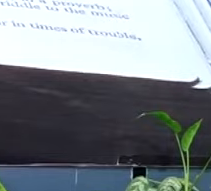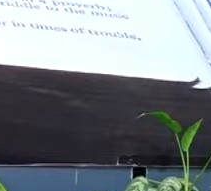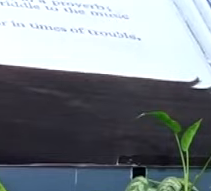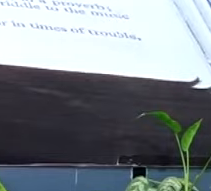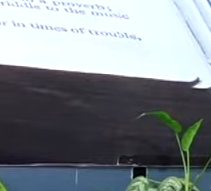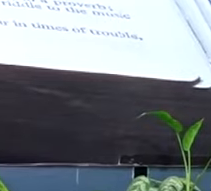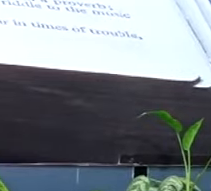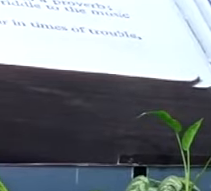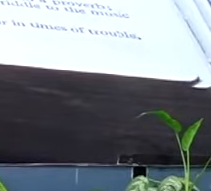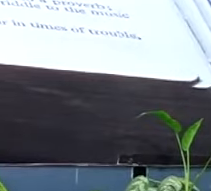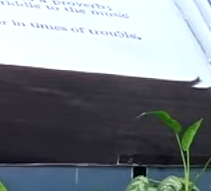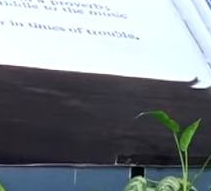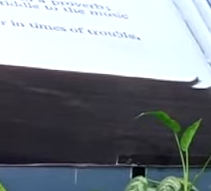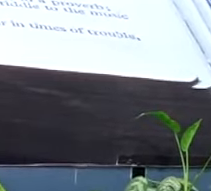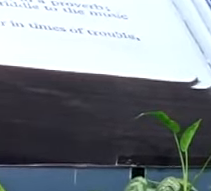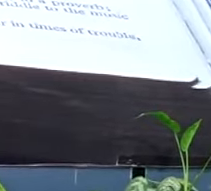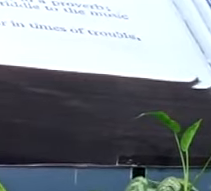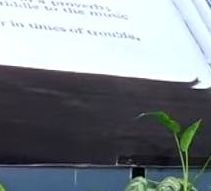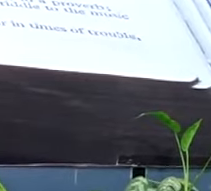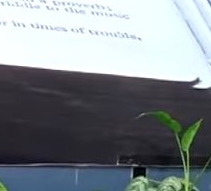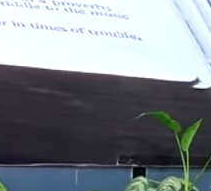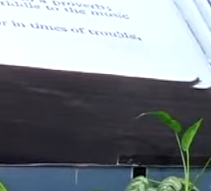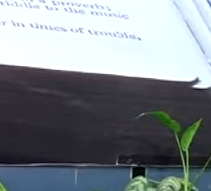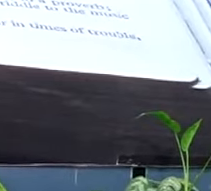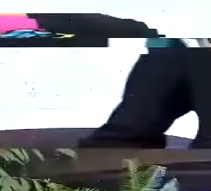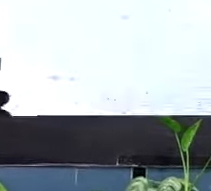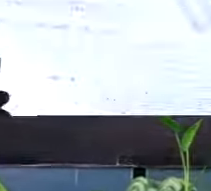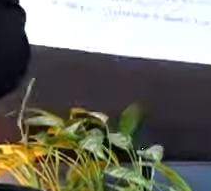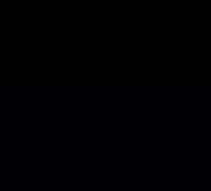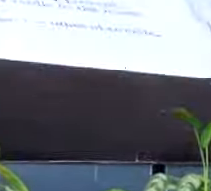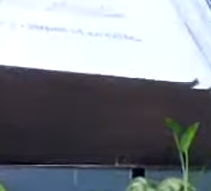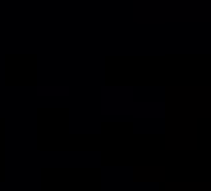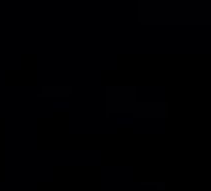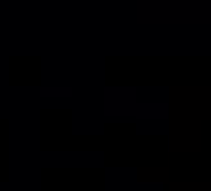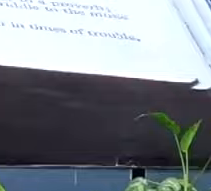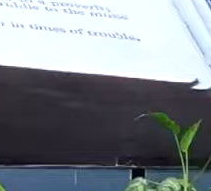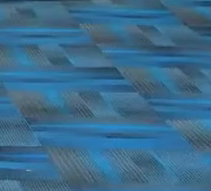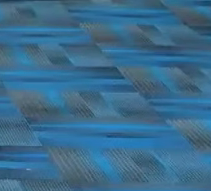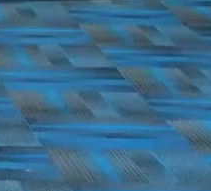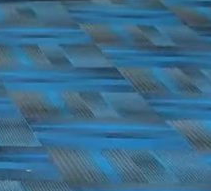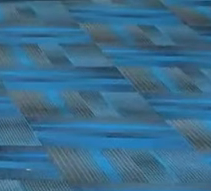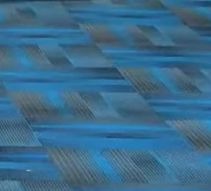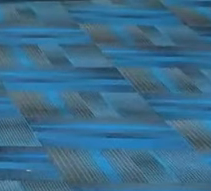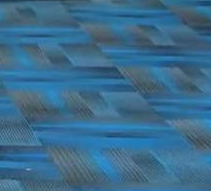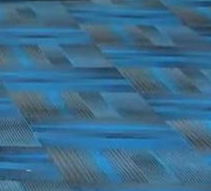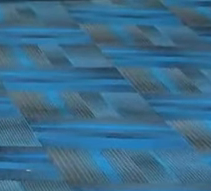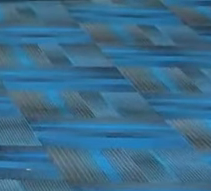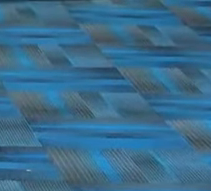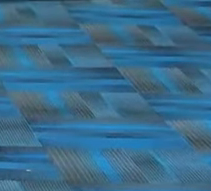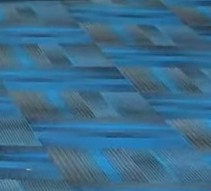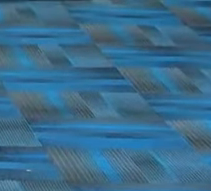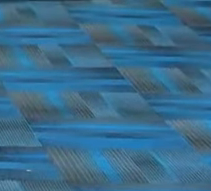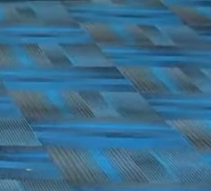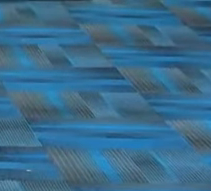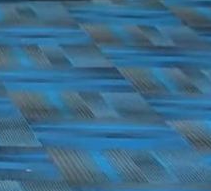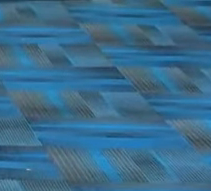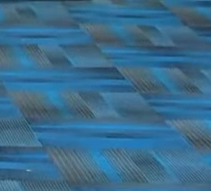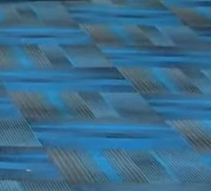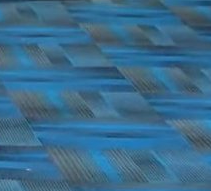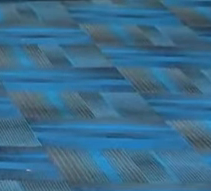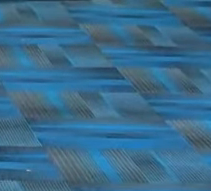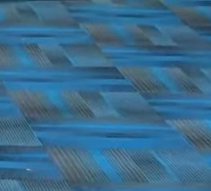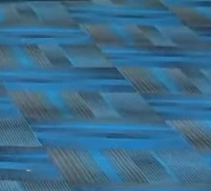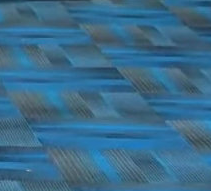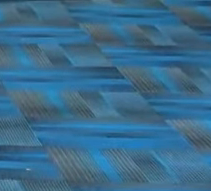day. And each day, I would adjudicate 30 choirs. Each choir would